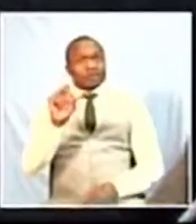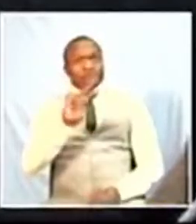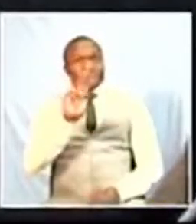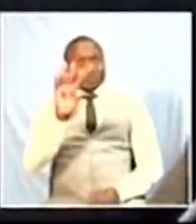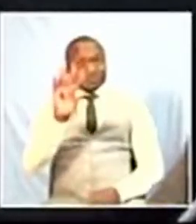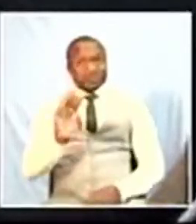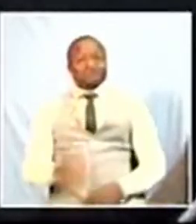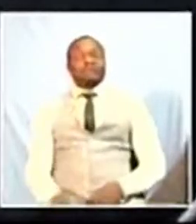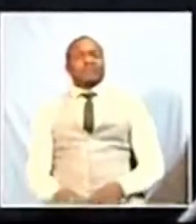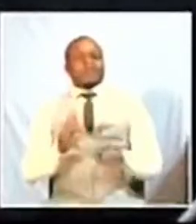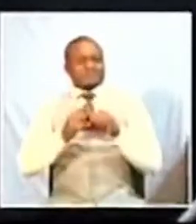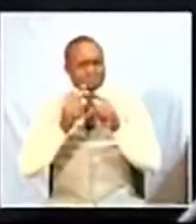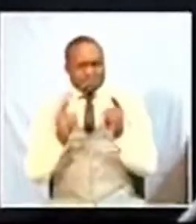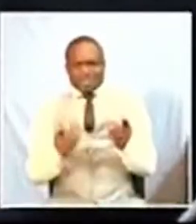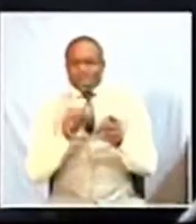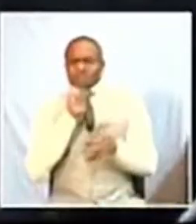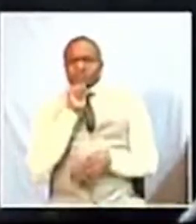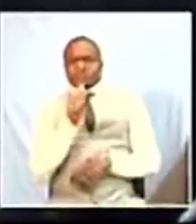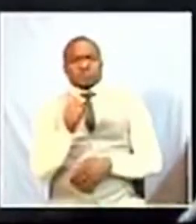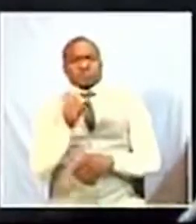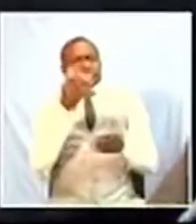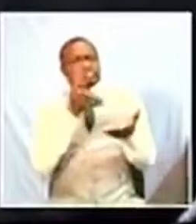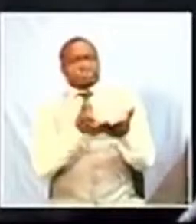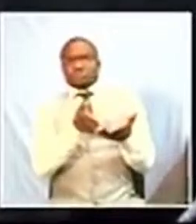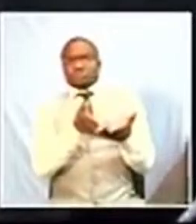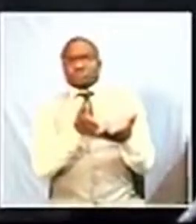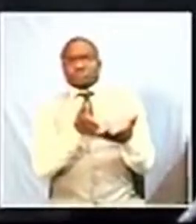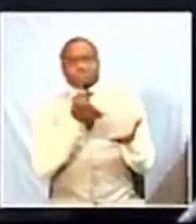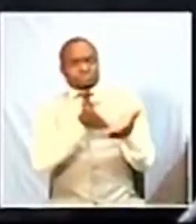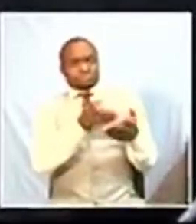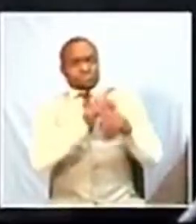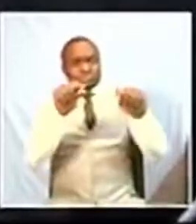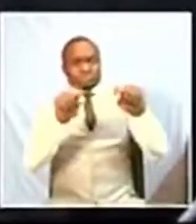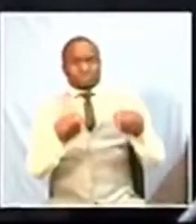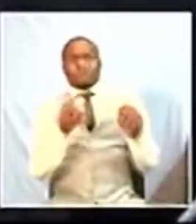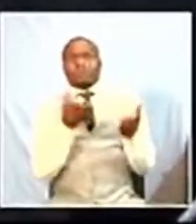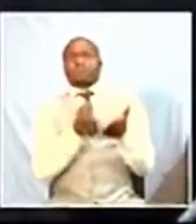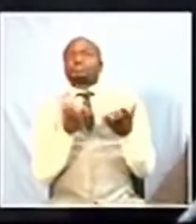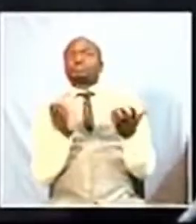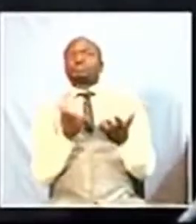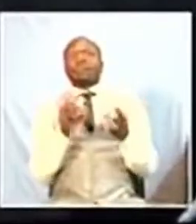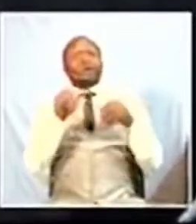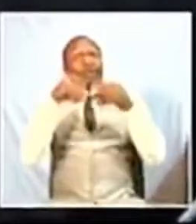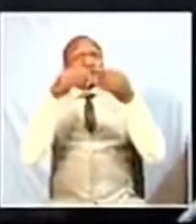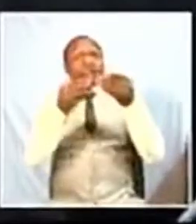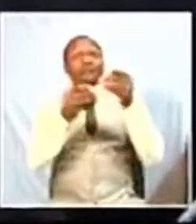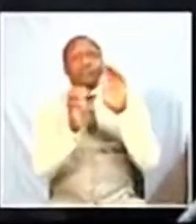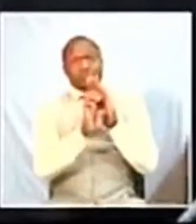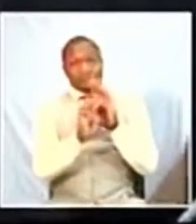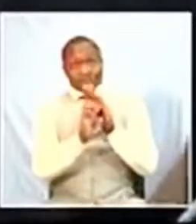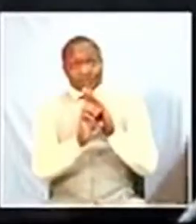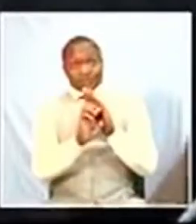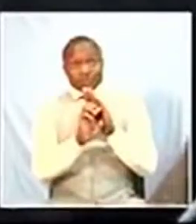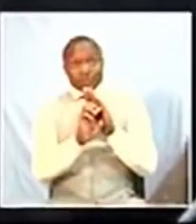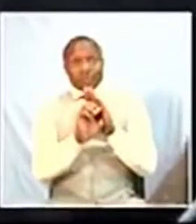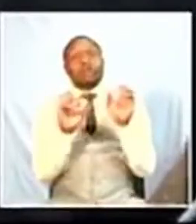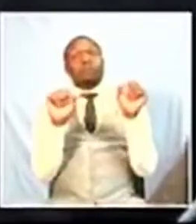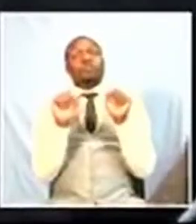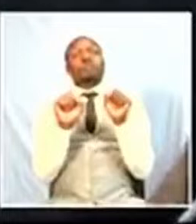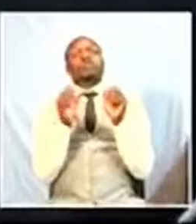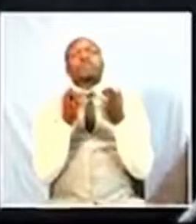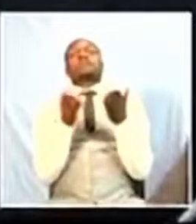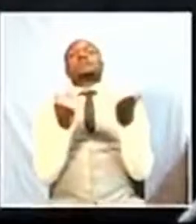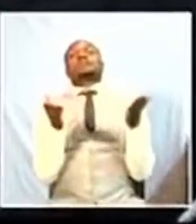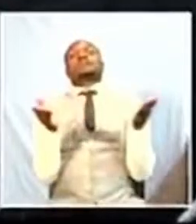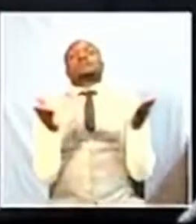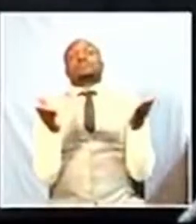2024, but they are not on this ledger. I gave an example of the mortuary. In